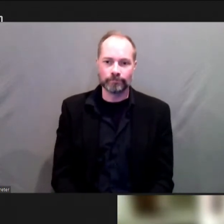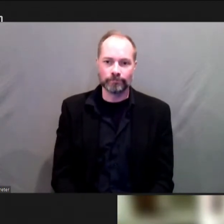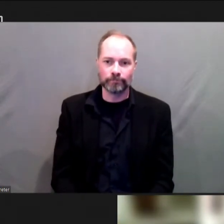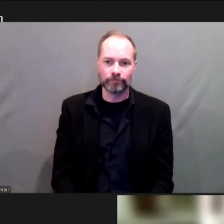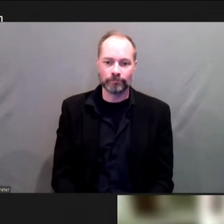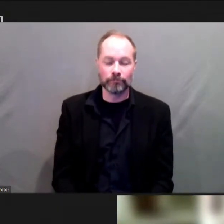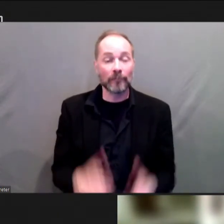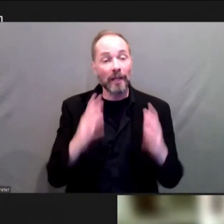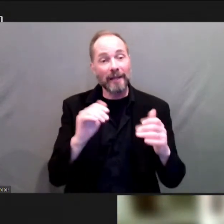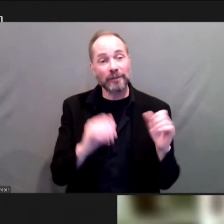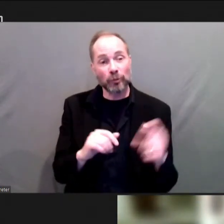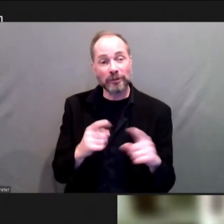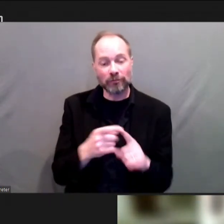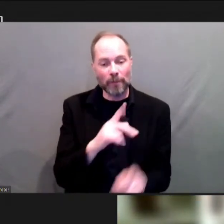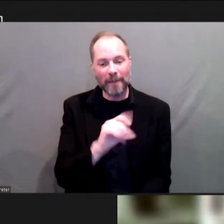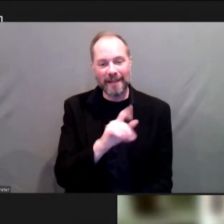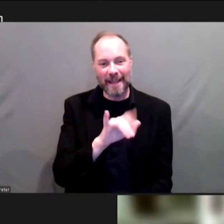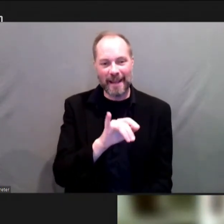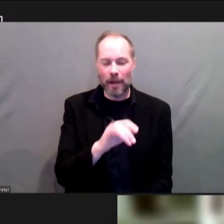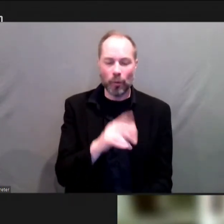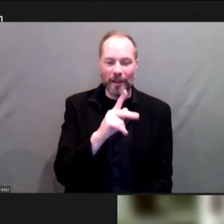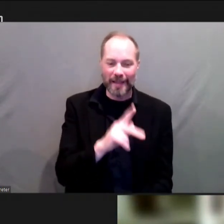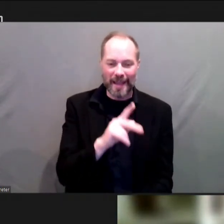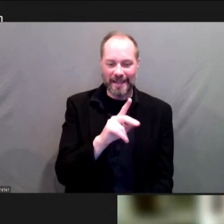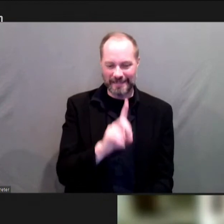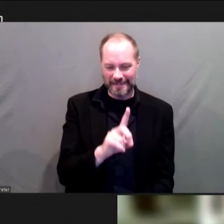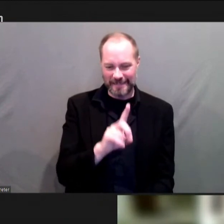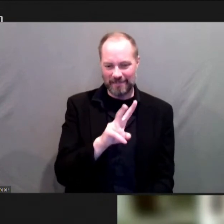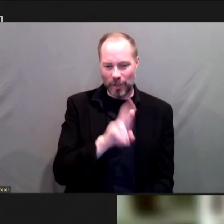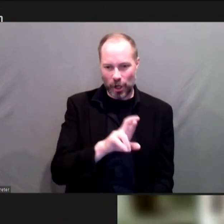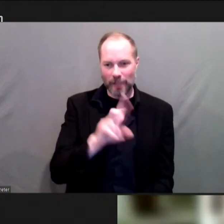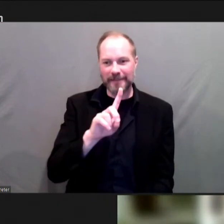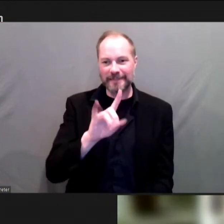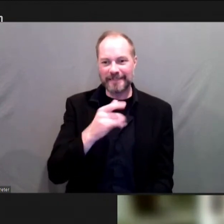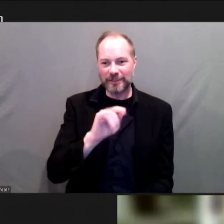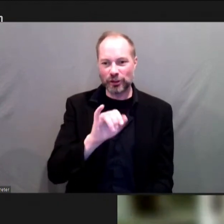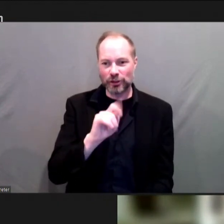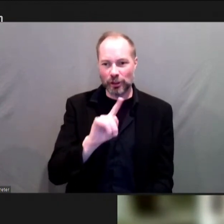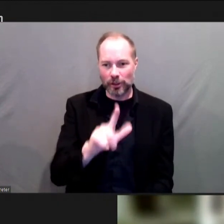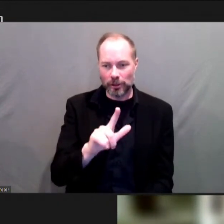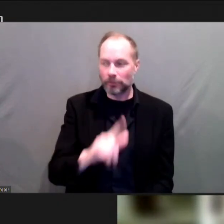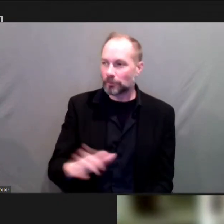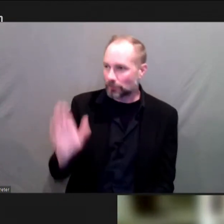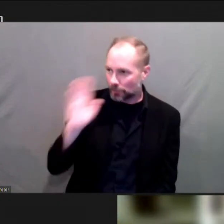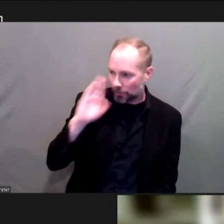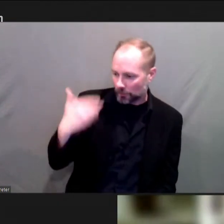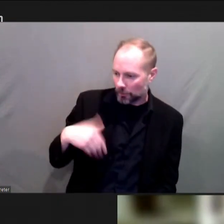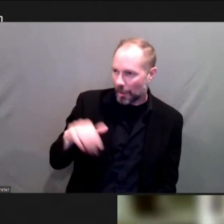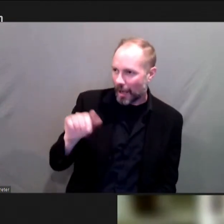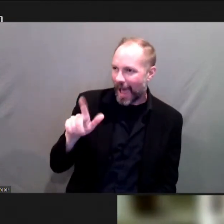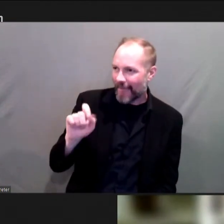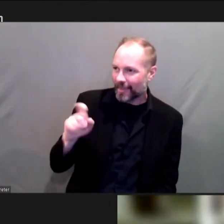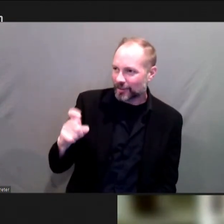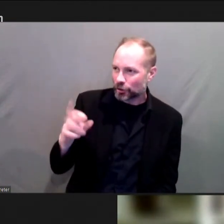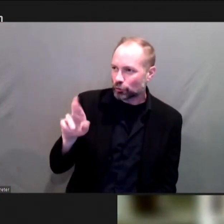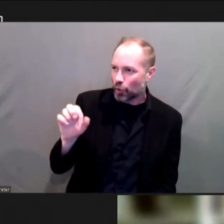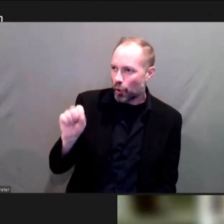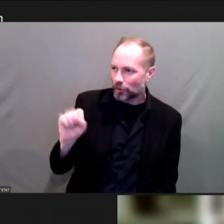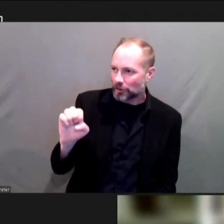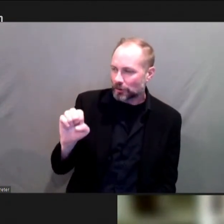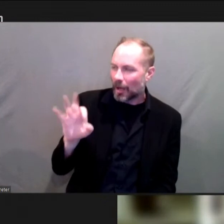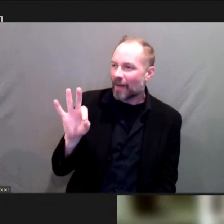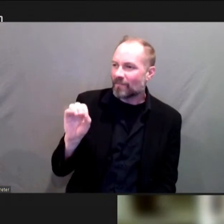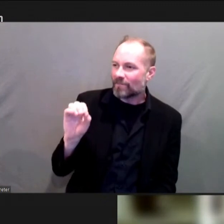Our next question is from KDVR Digital. Go ahead. Hi, Governor. It's Alex Rose with Fox 31.